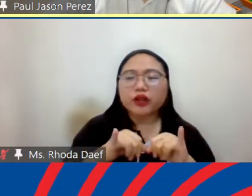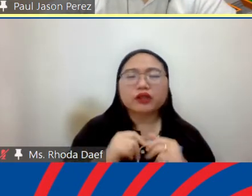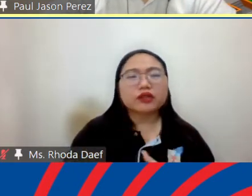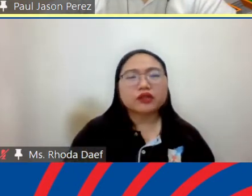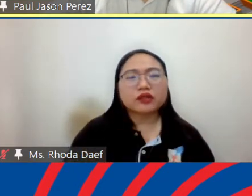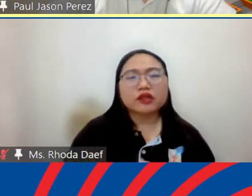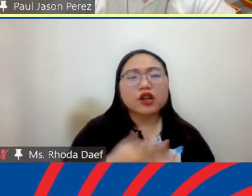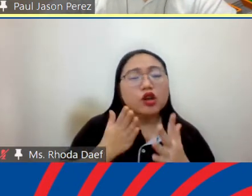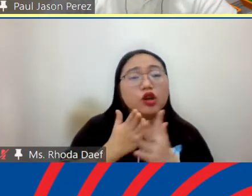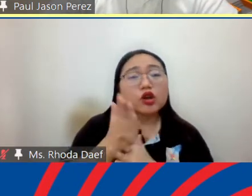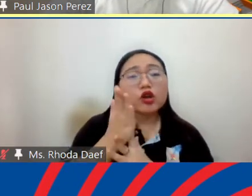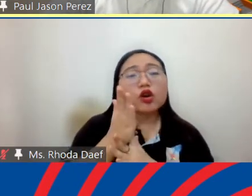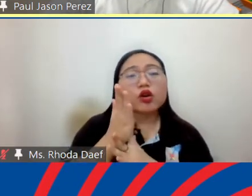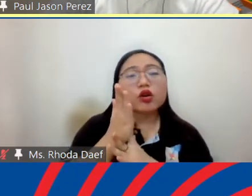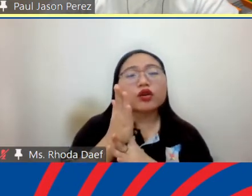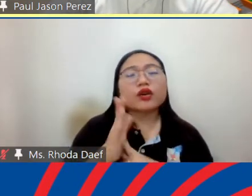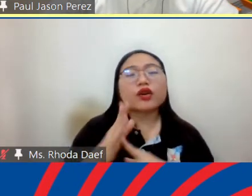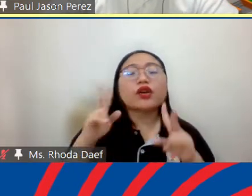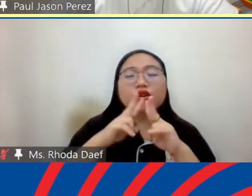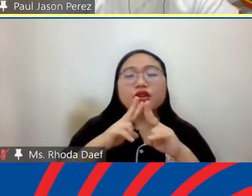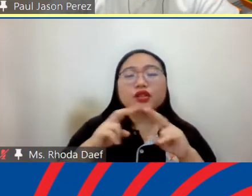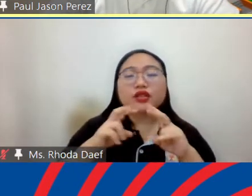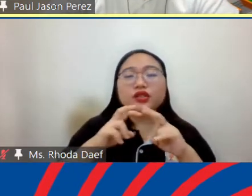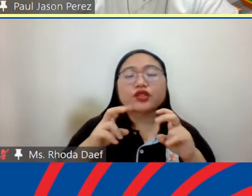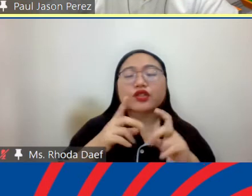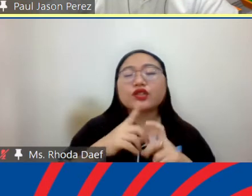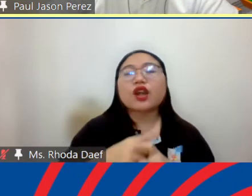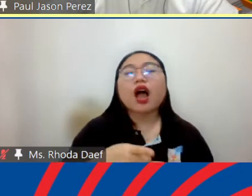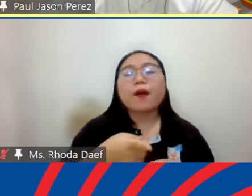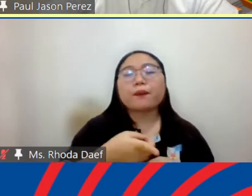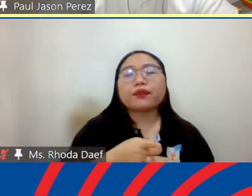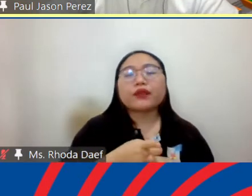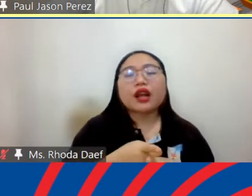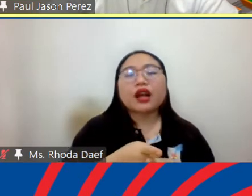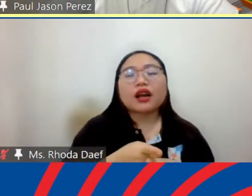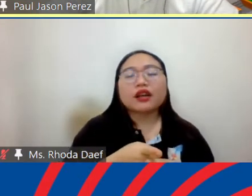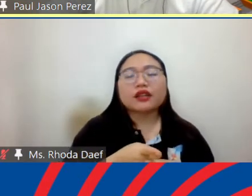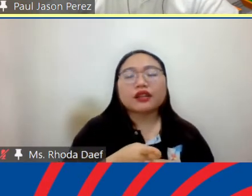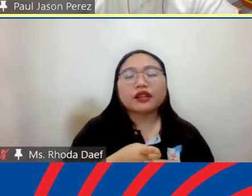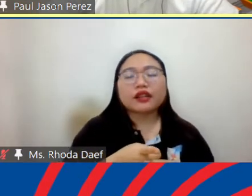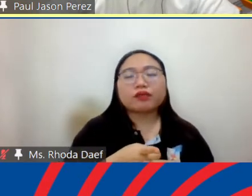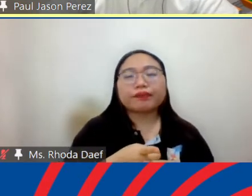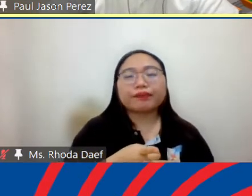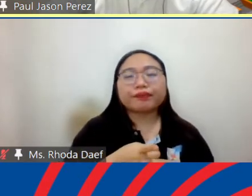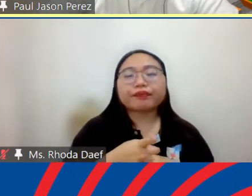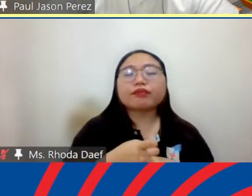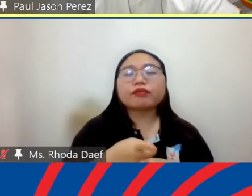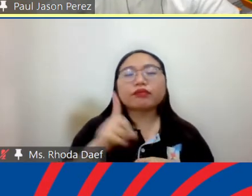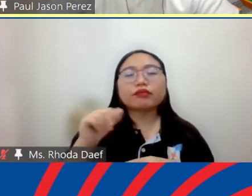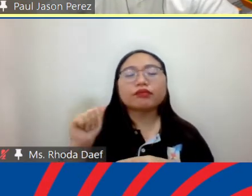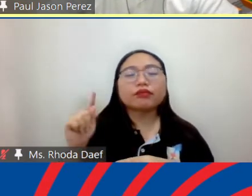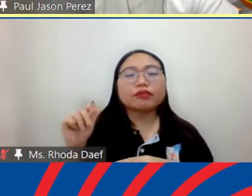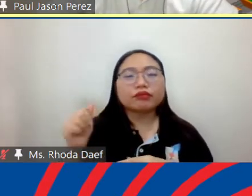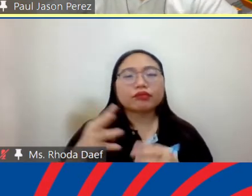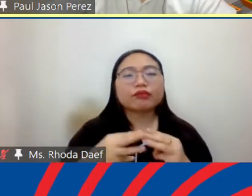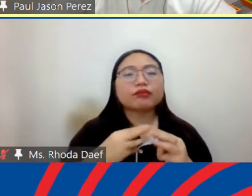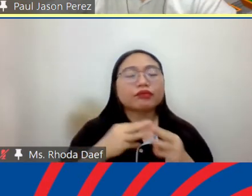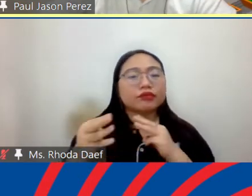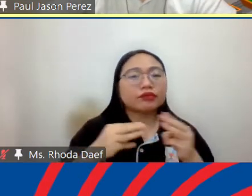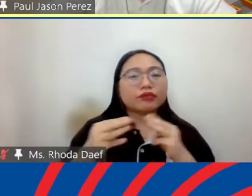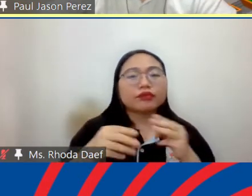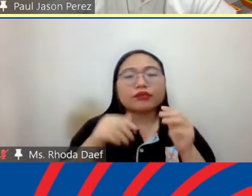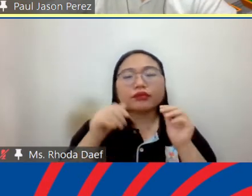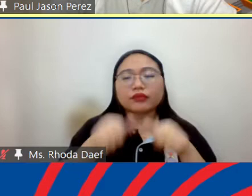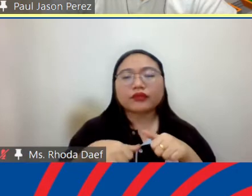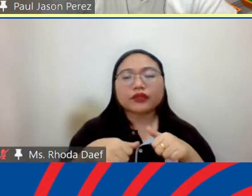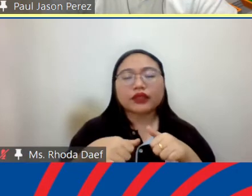through research data management, we can detect falsification of data, and we hopefully we can lessen